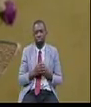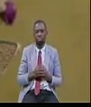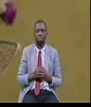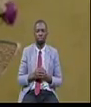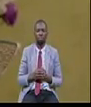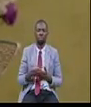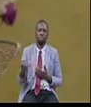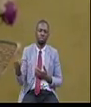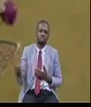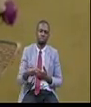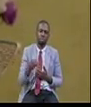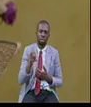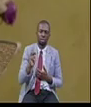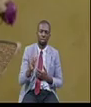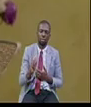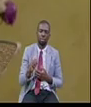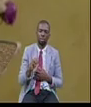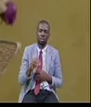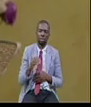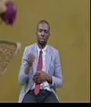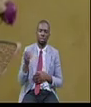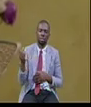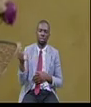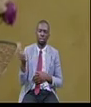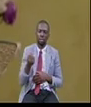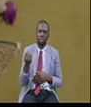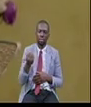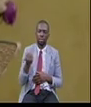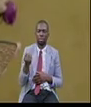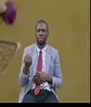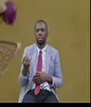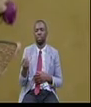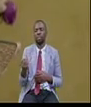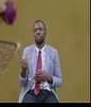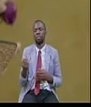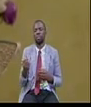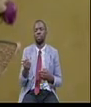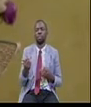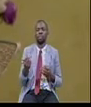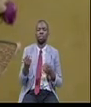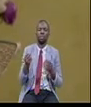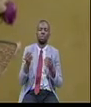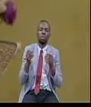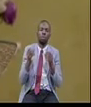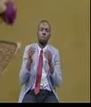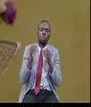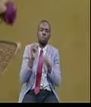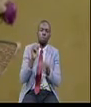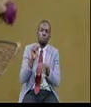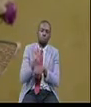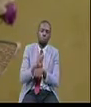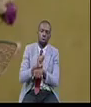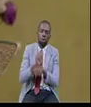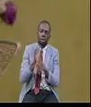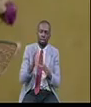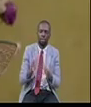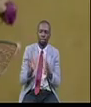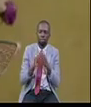The Saturday's workers' meeting hold in all our groups at 3:30 p.m. every